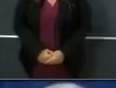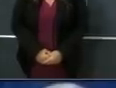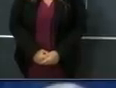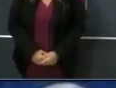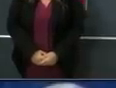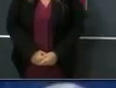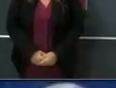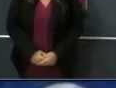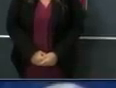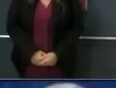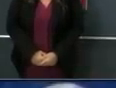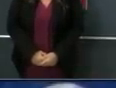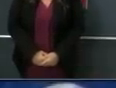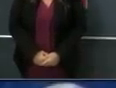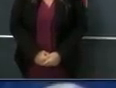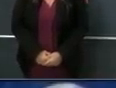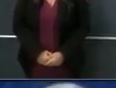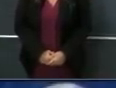Sacramento.